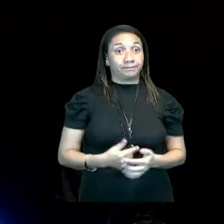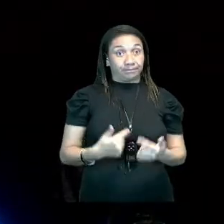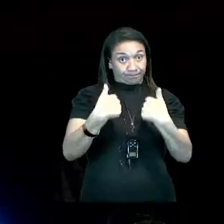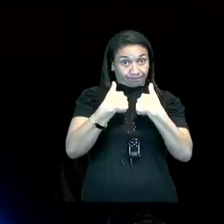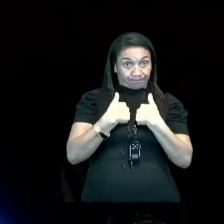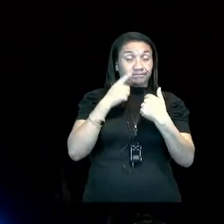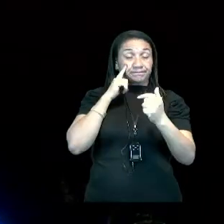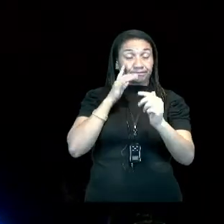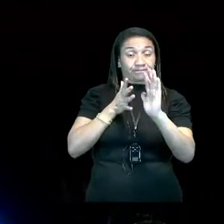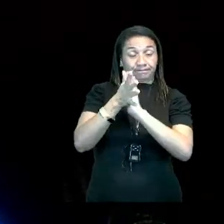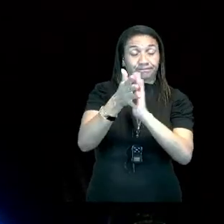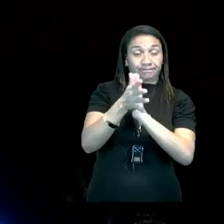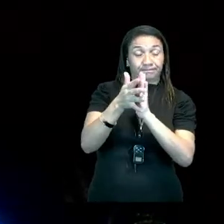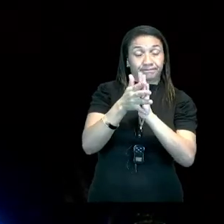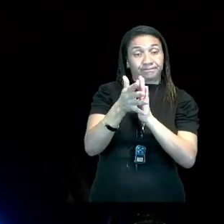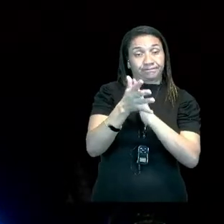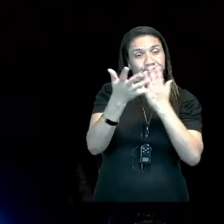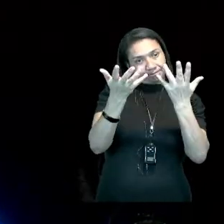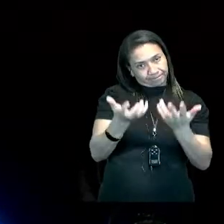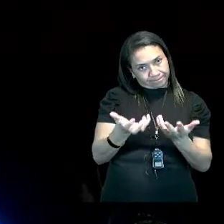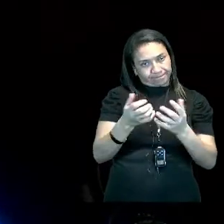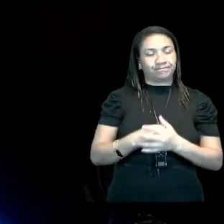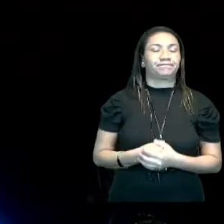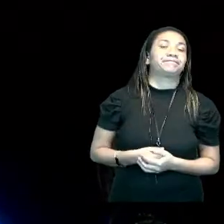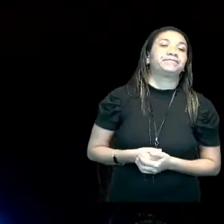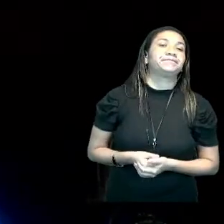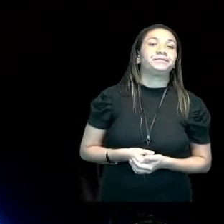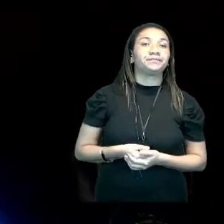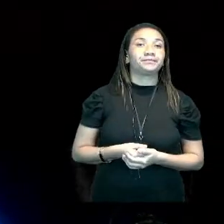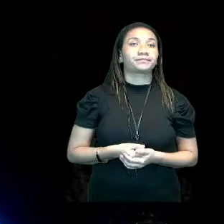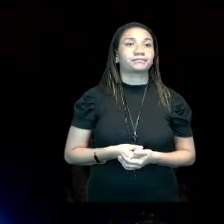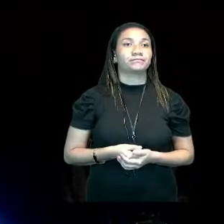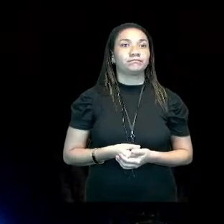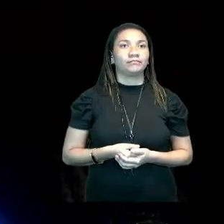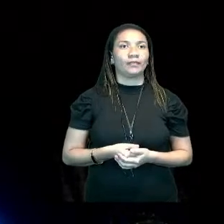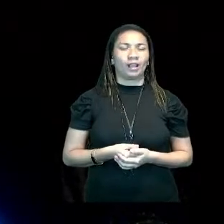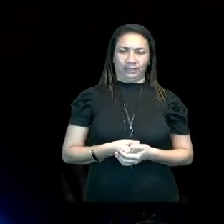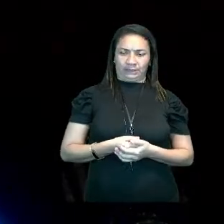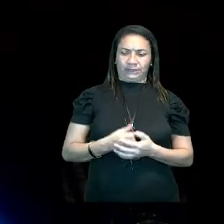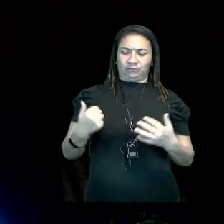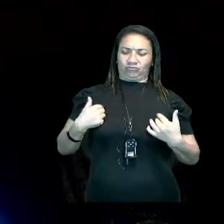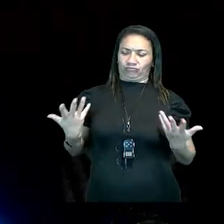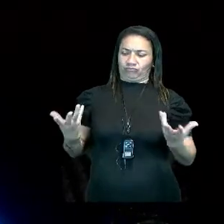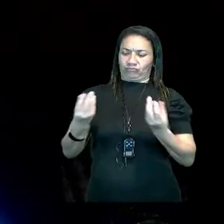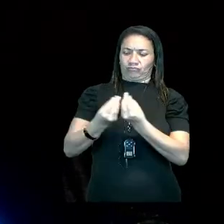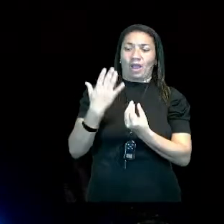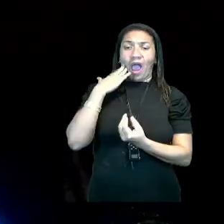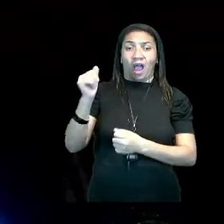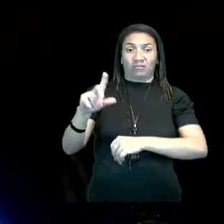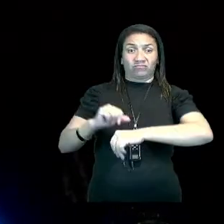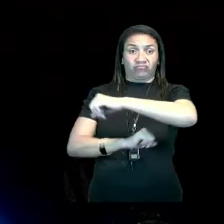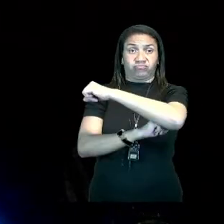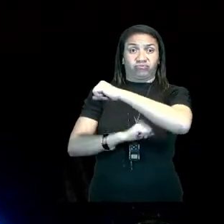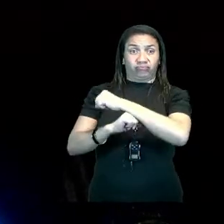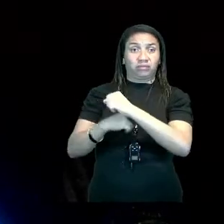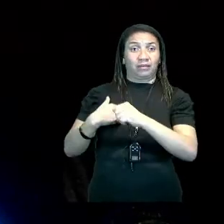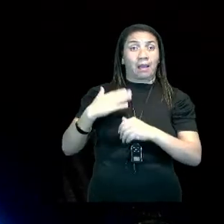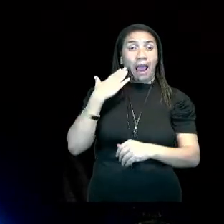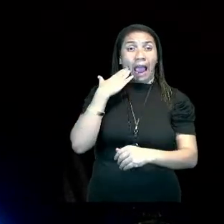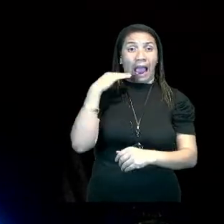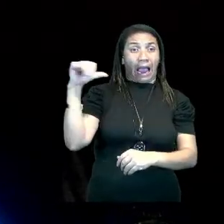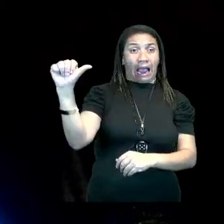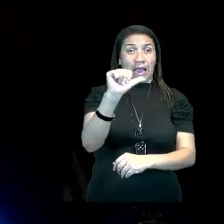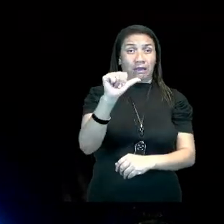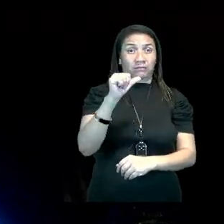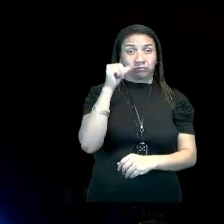good reason to believe in the power of women, and especially in the power of Black women.